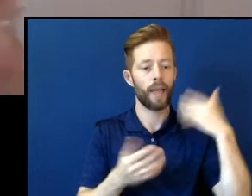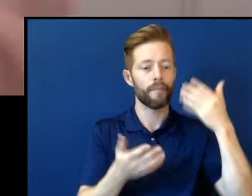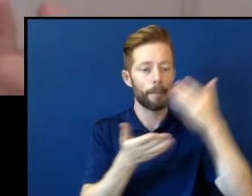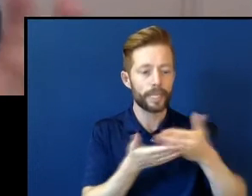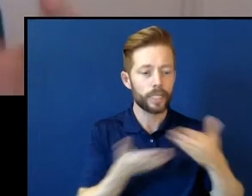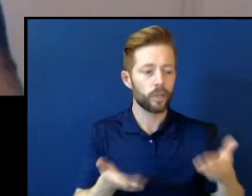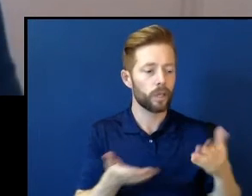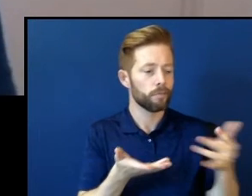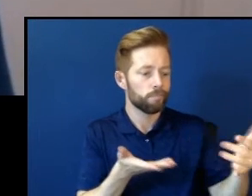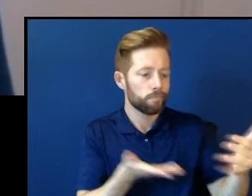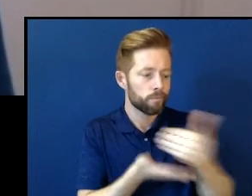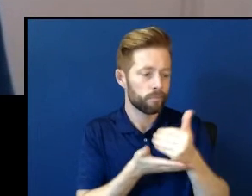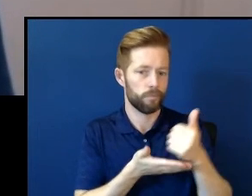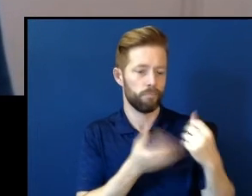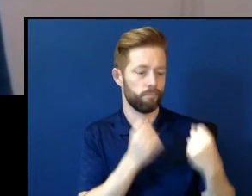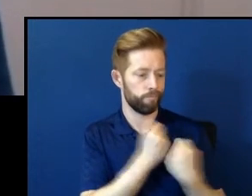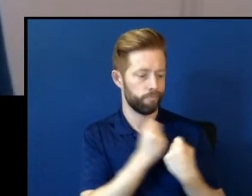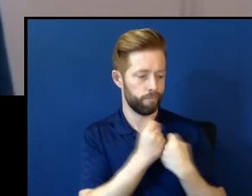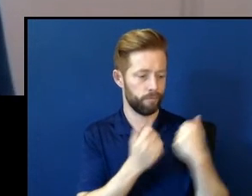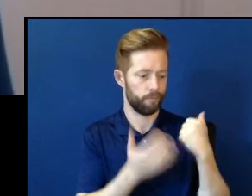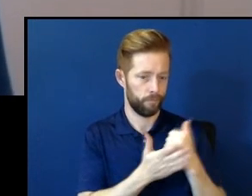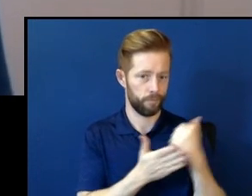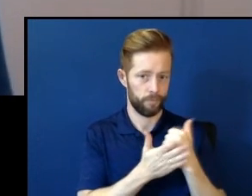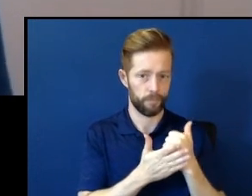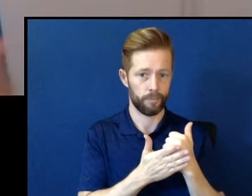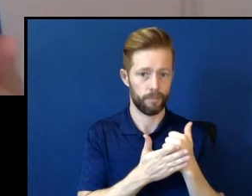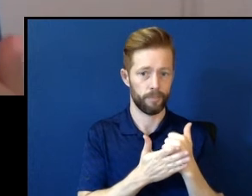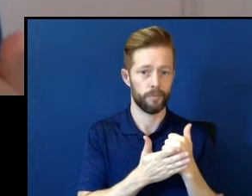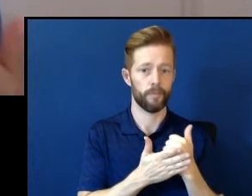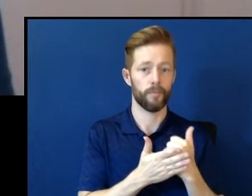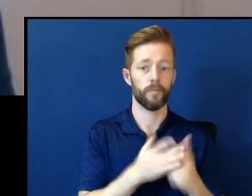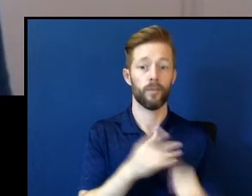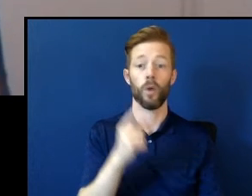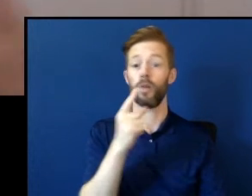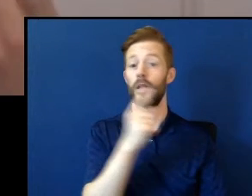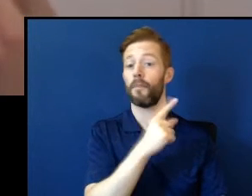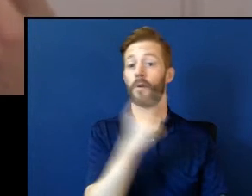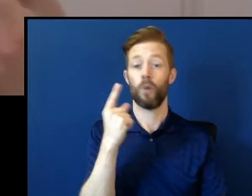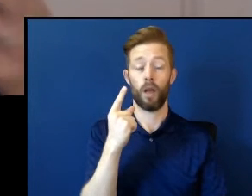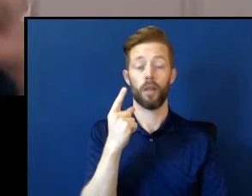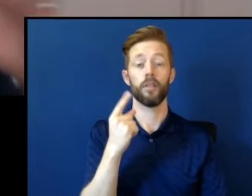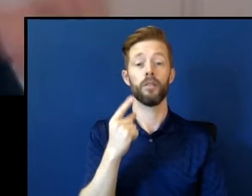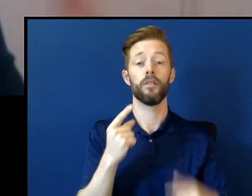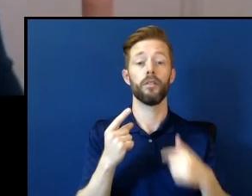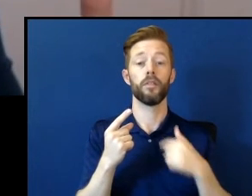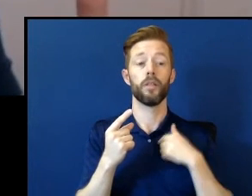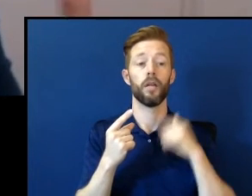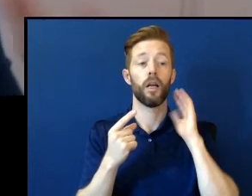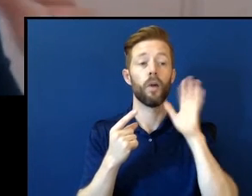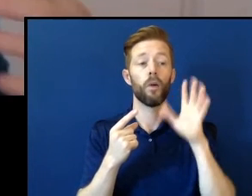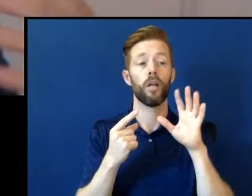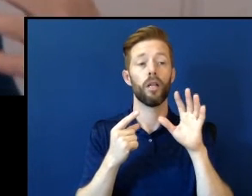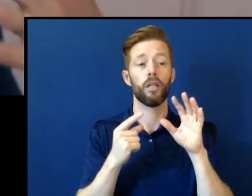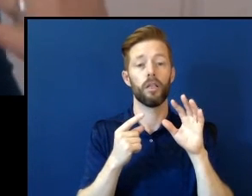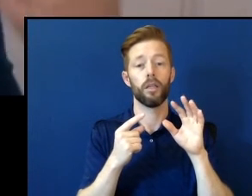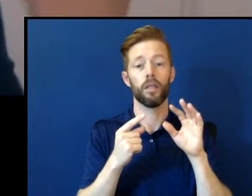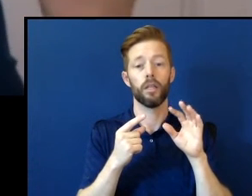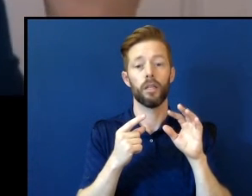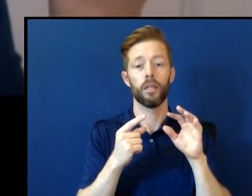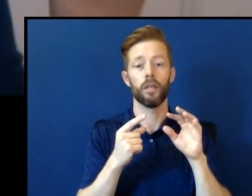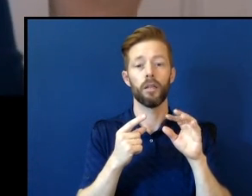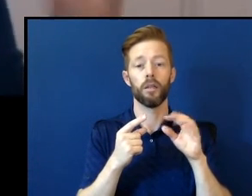materials and help their children gather the materials for our investigation. So number one, I'll put out